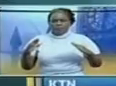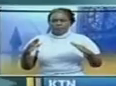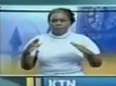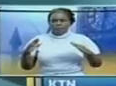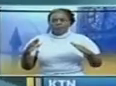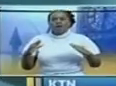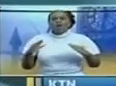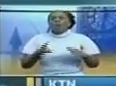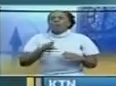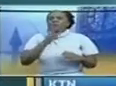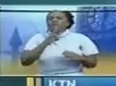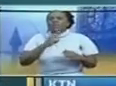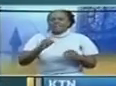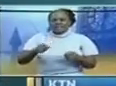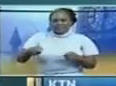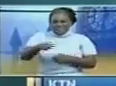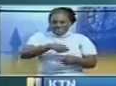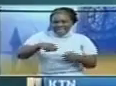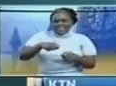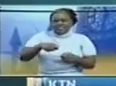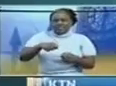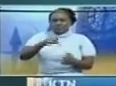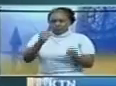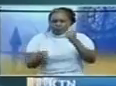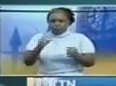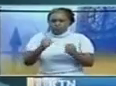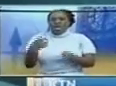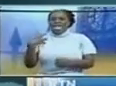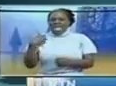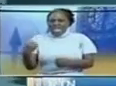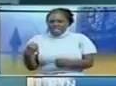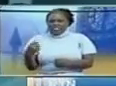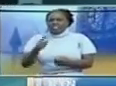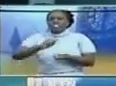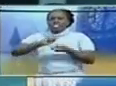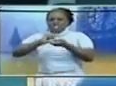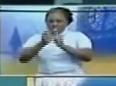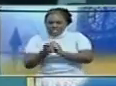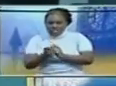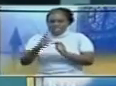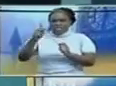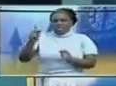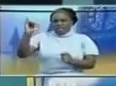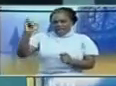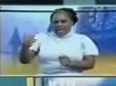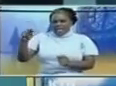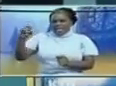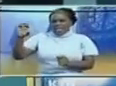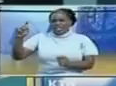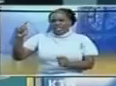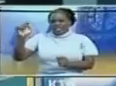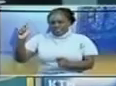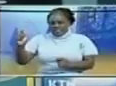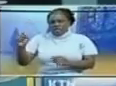the flowing water turns the blade in a turbine, and the energy form is changed from kinetic energy, which is energy